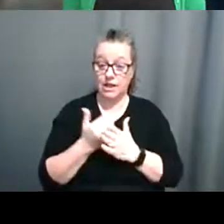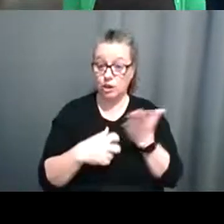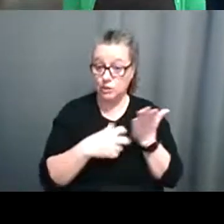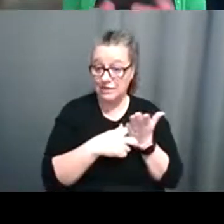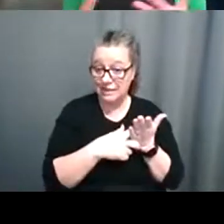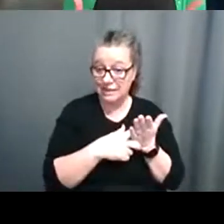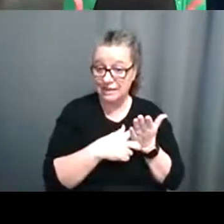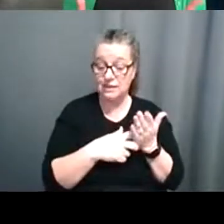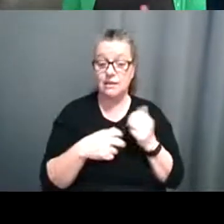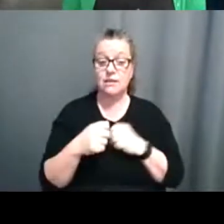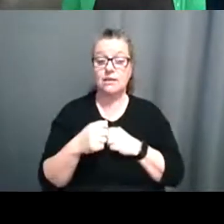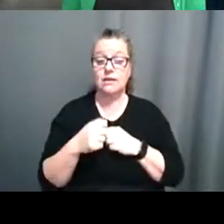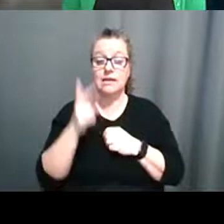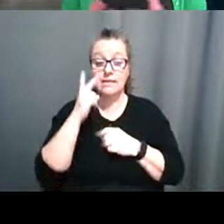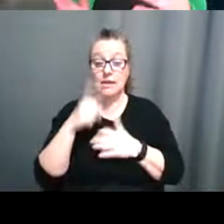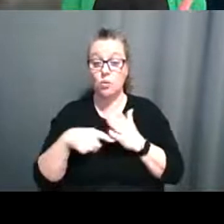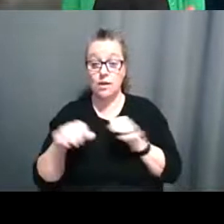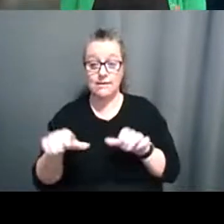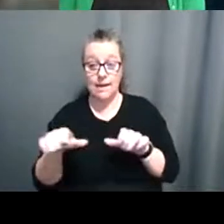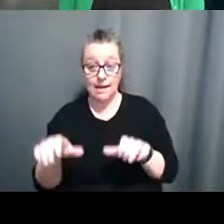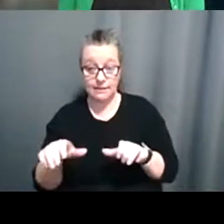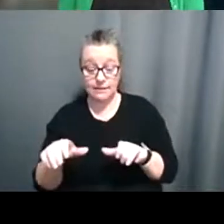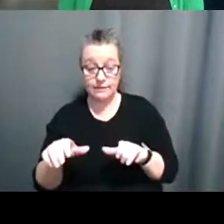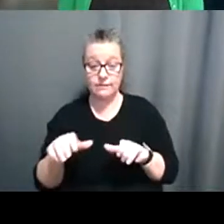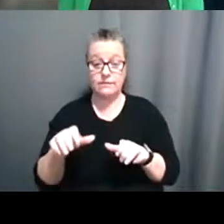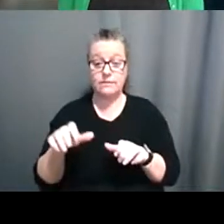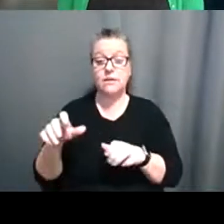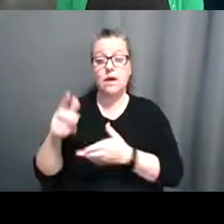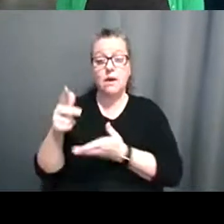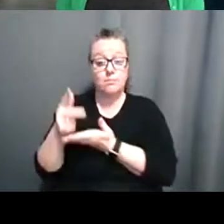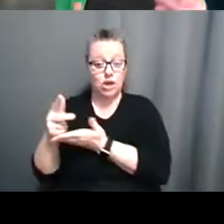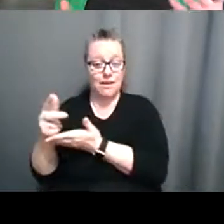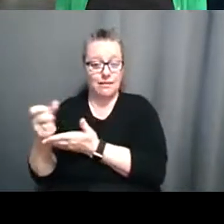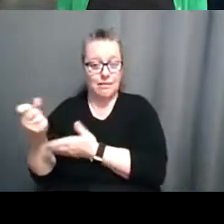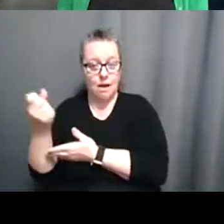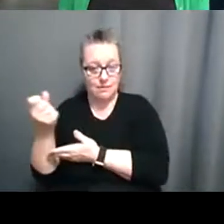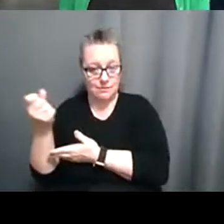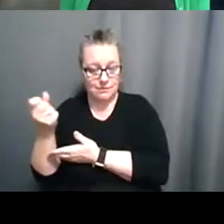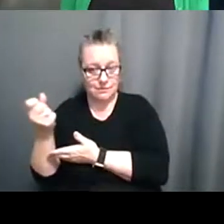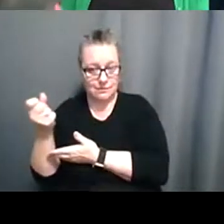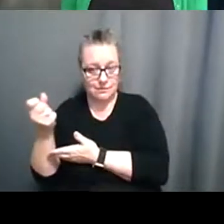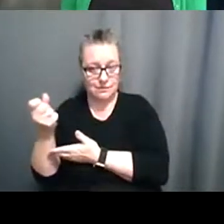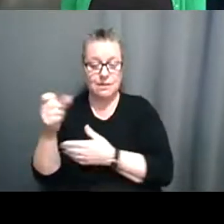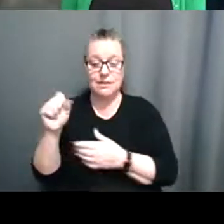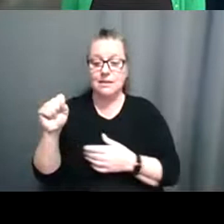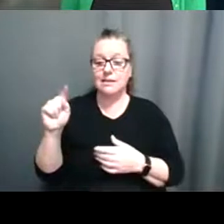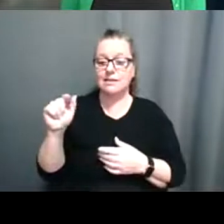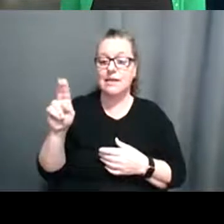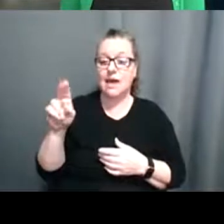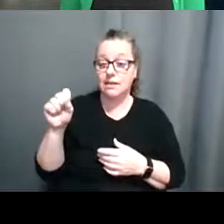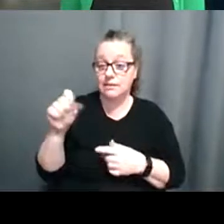seeing those that are active, put in the parking lot, status as pending, and